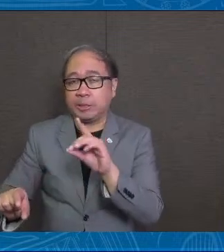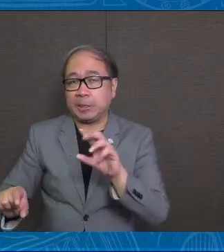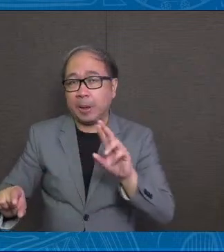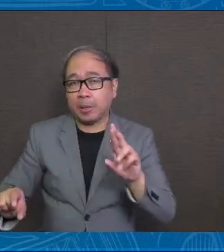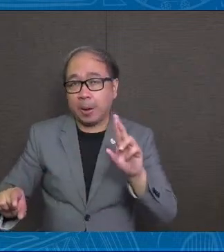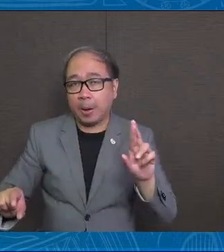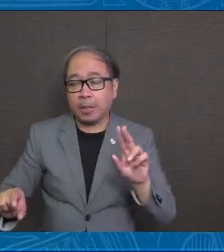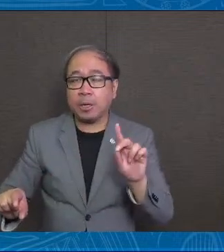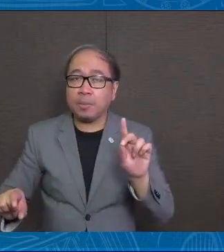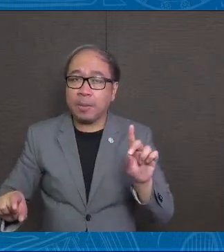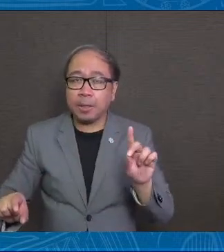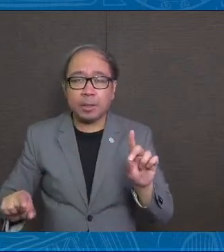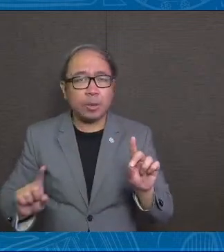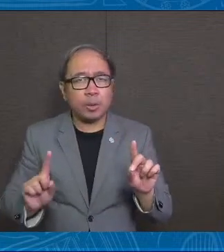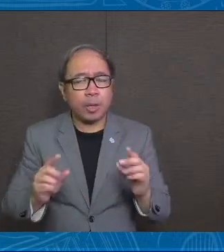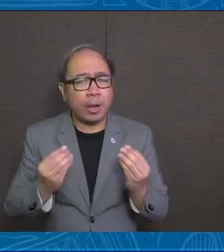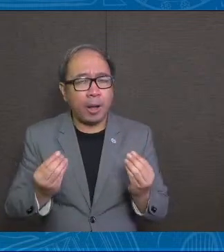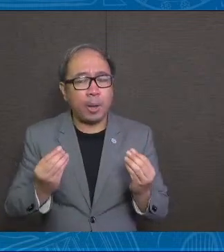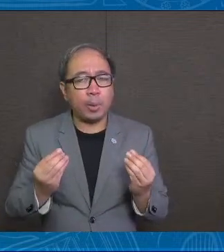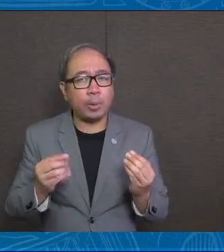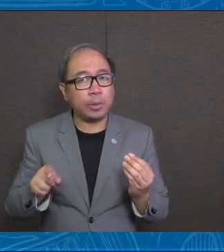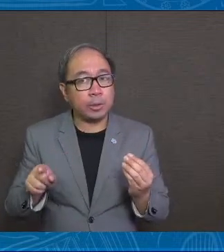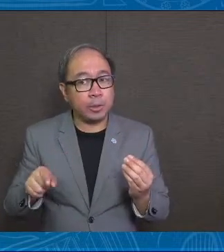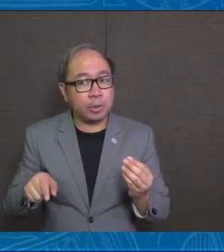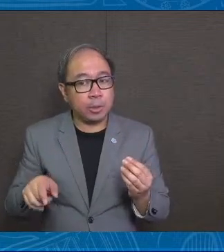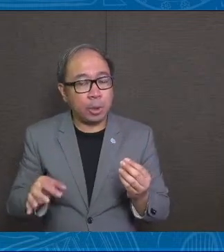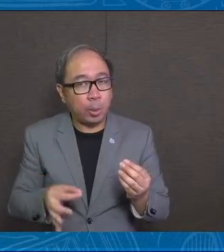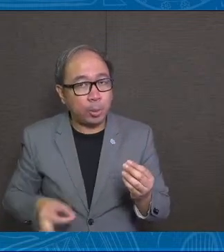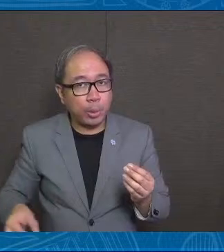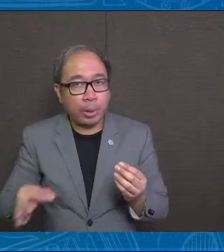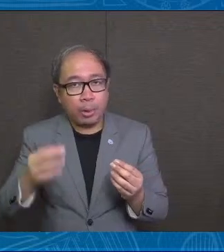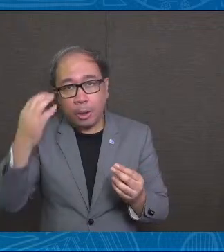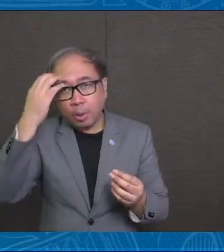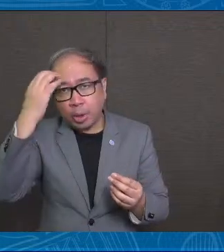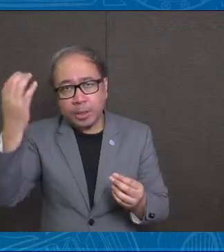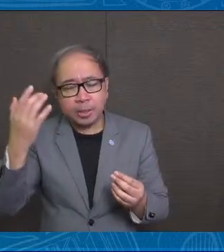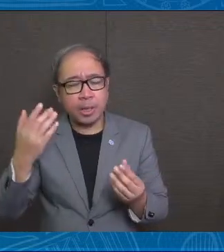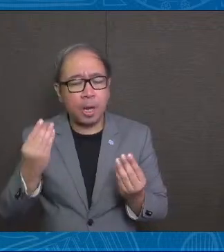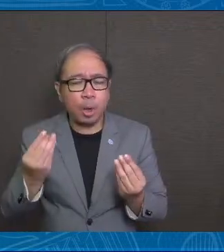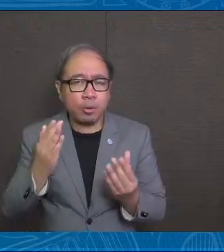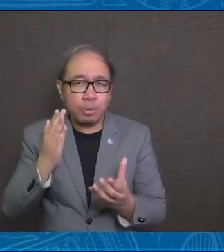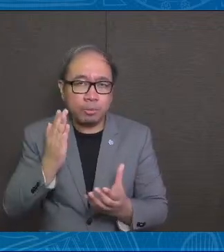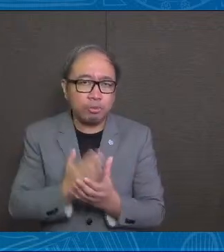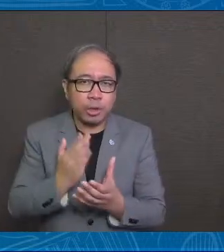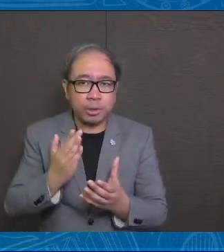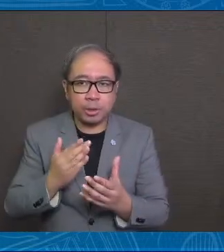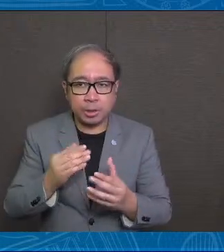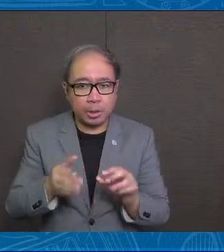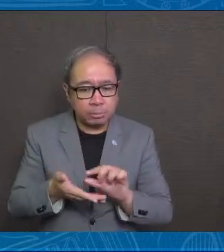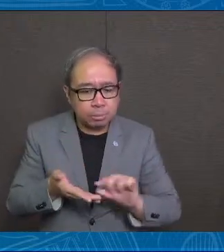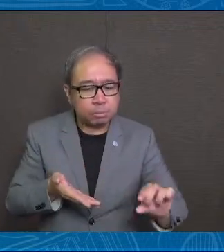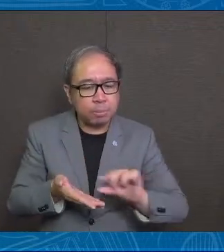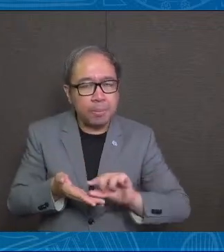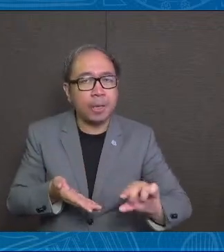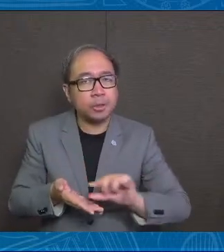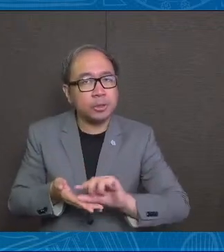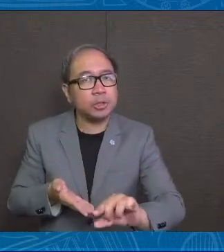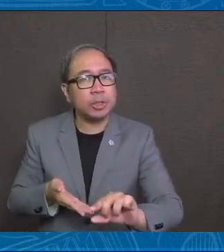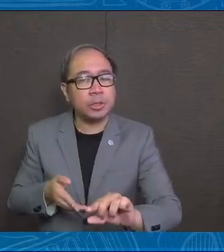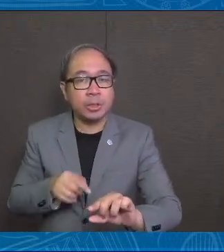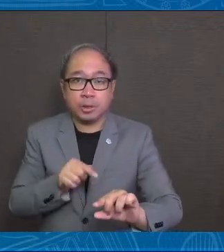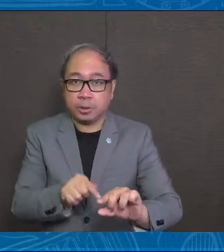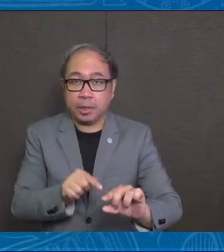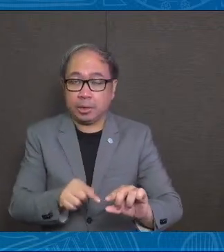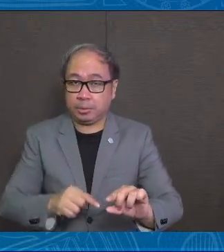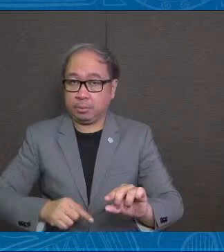to incentivize basically local government to allocate proper budget resources that will be